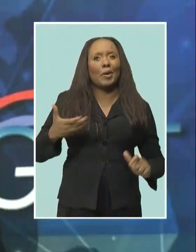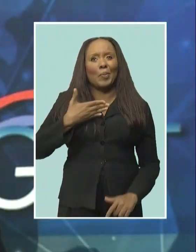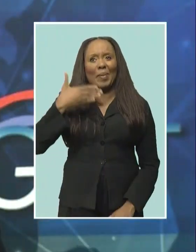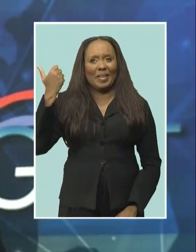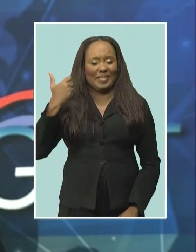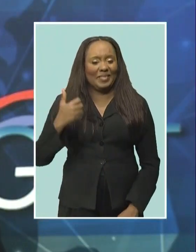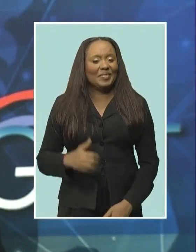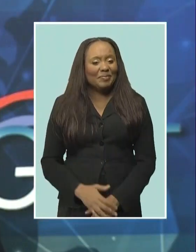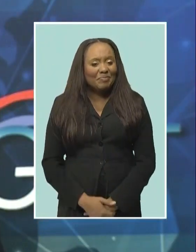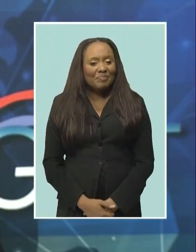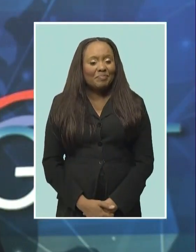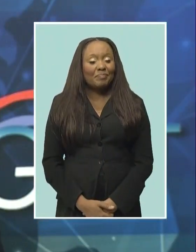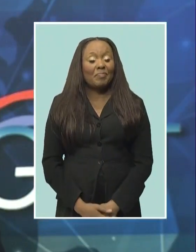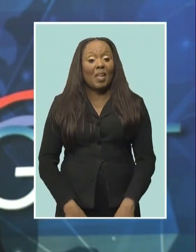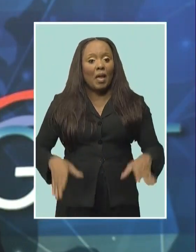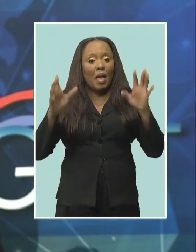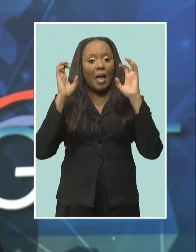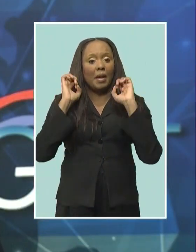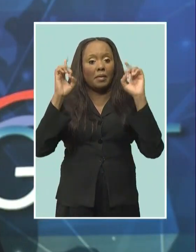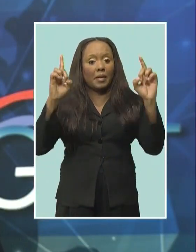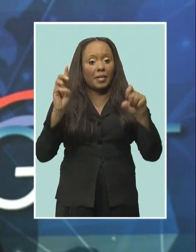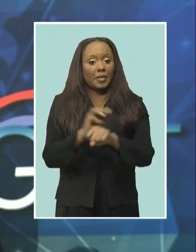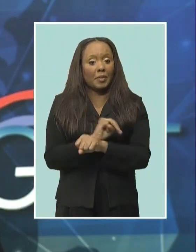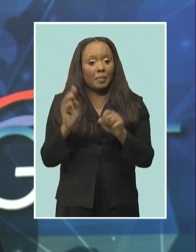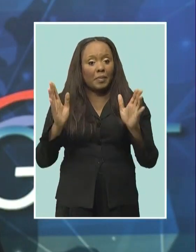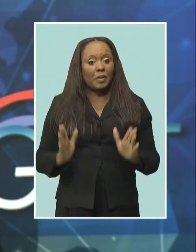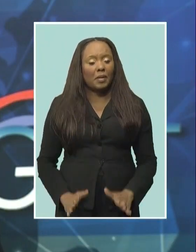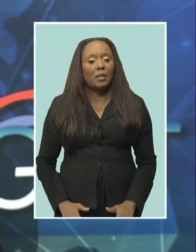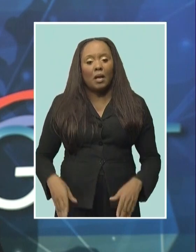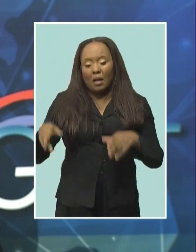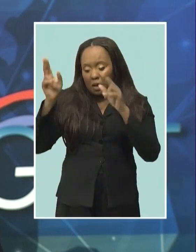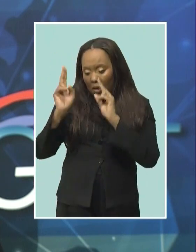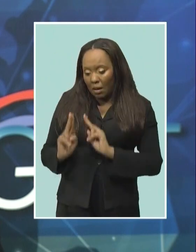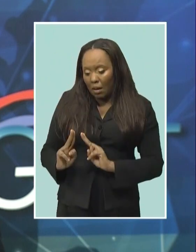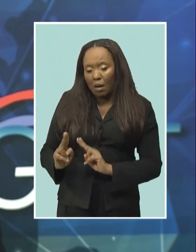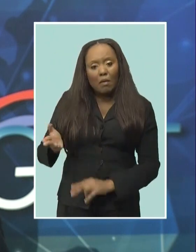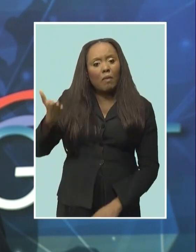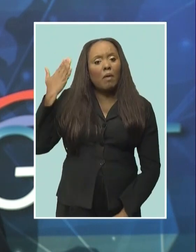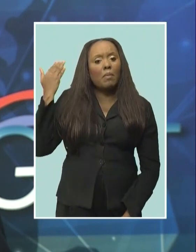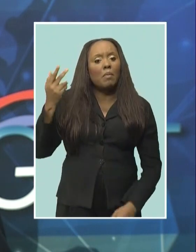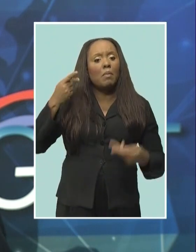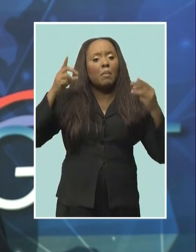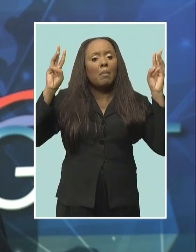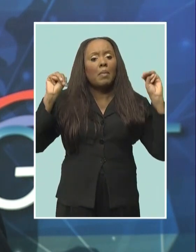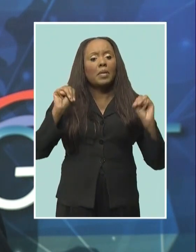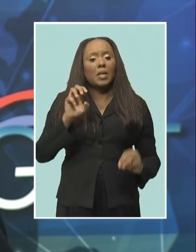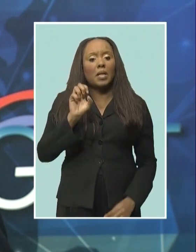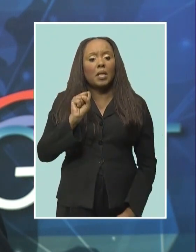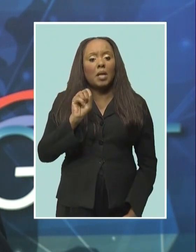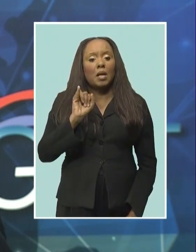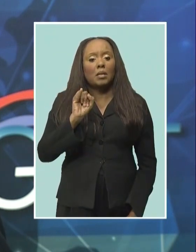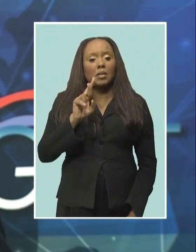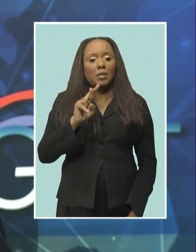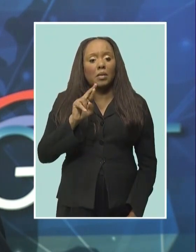In other news now, Education Minister Kay McConney has been paying tribute to former Prime Minister Sir Lloyd Erskine Sandiford on his